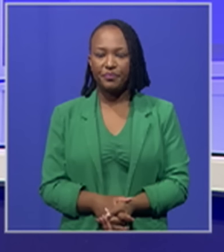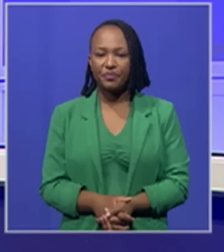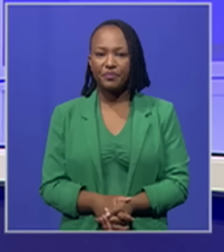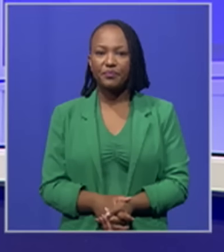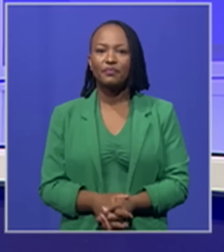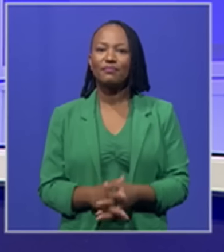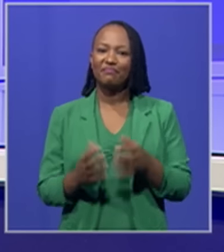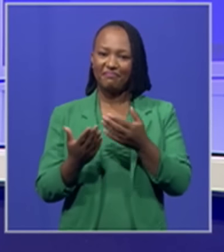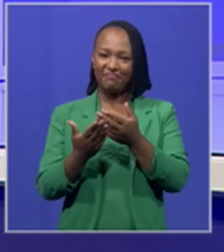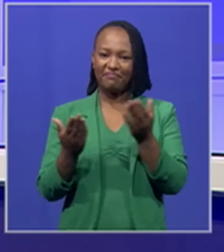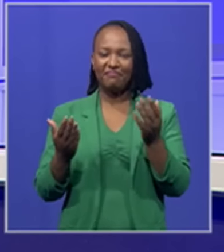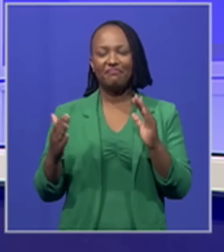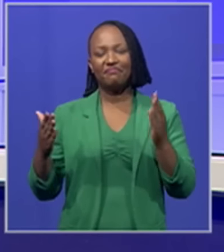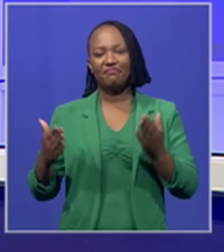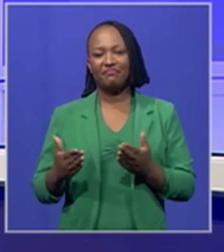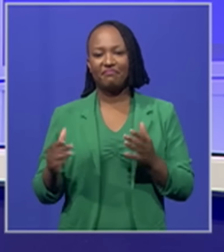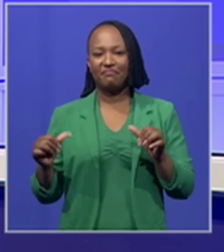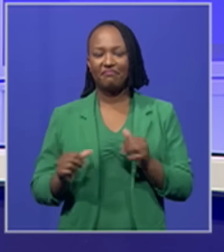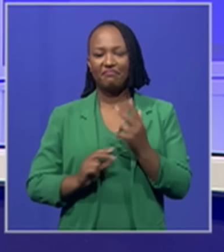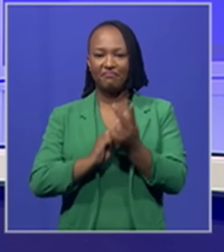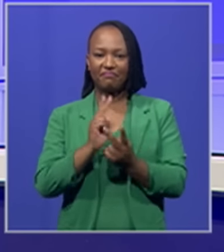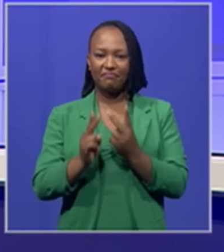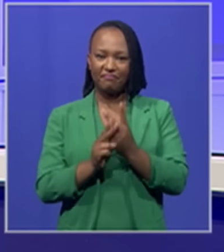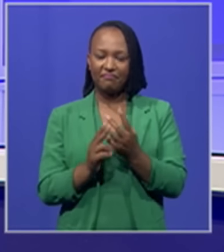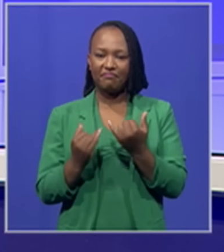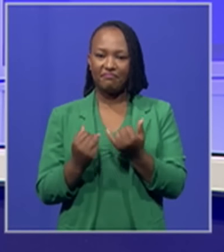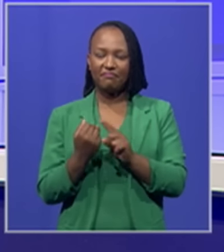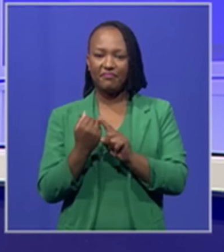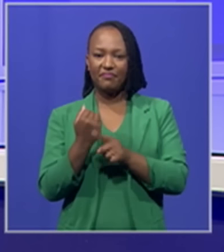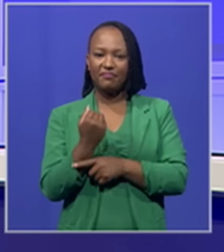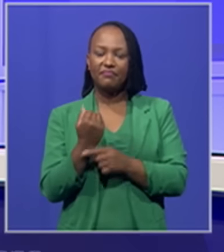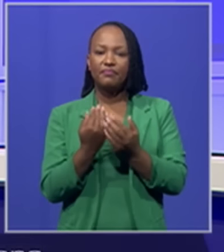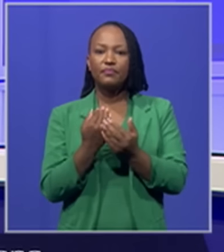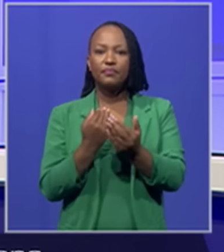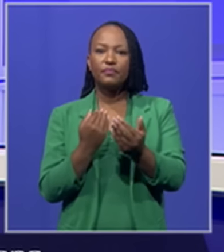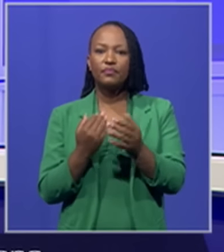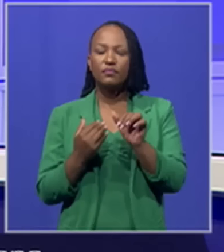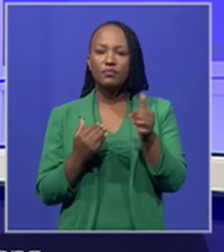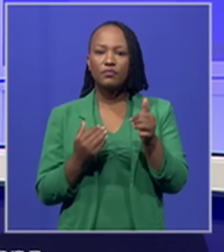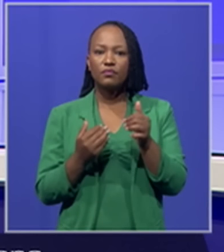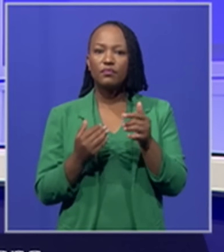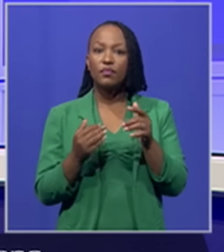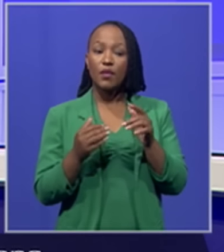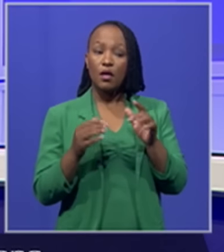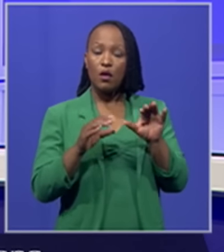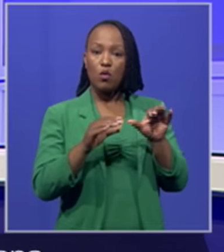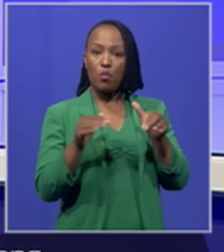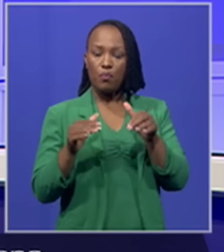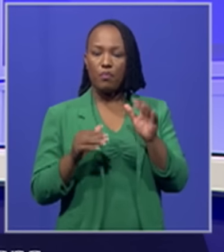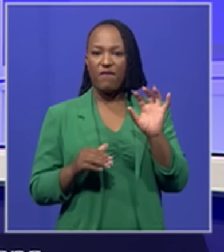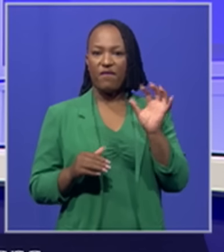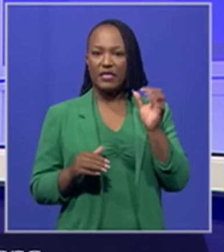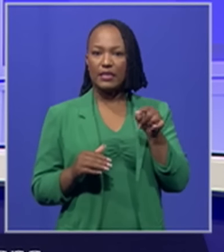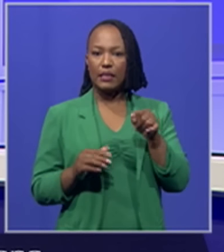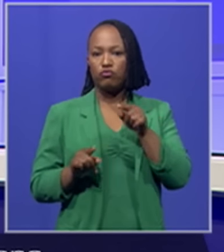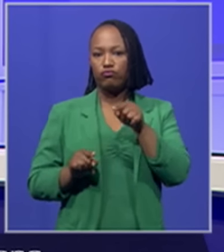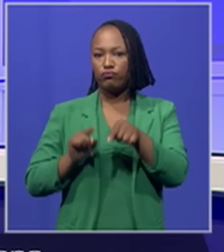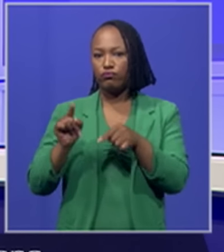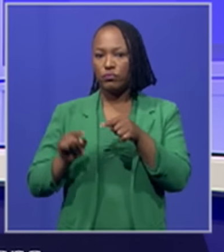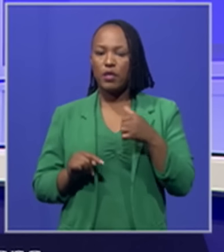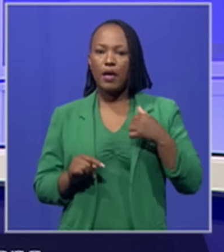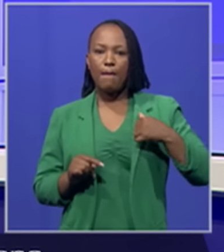Re boe gape re go amogele mogaetso mo karolong ya bofelo, mme re ditsoletse ka gore mekgatlho mengwe ya baagi kwa Free State e latofatsa masepala mogolo